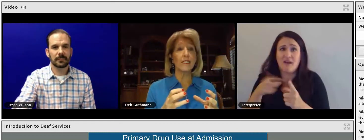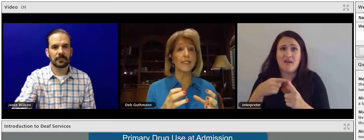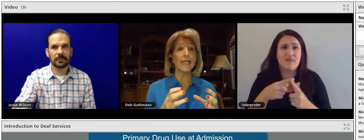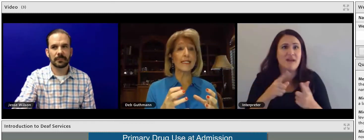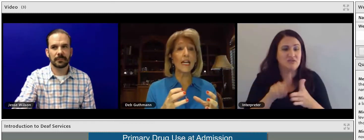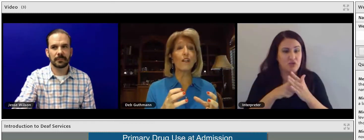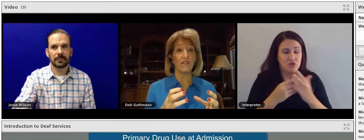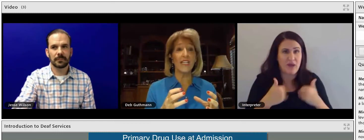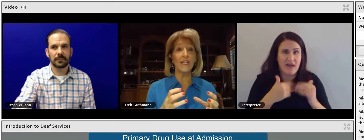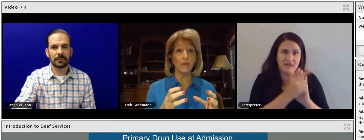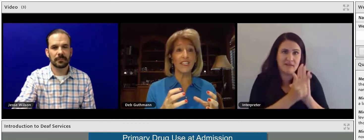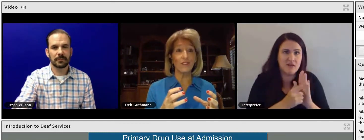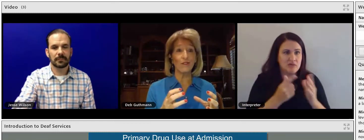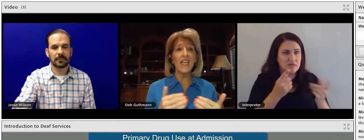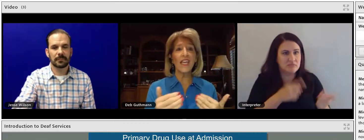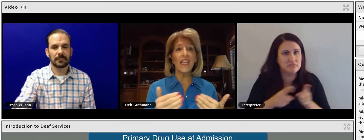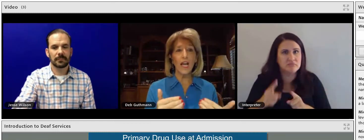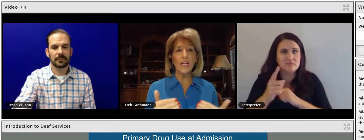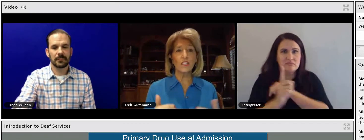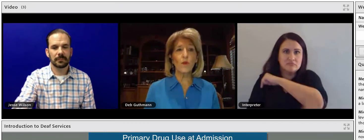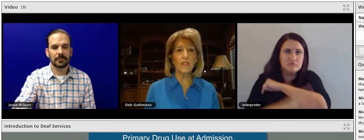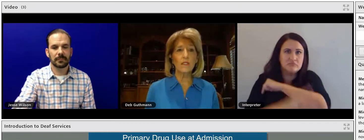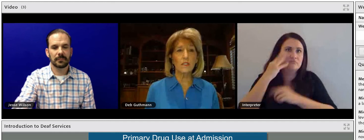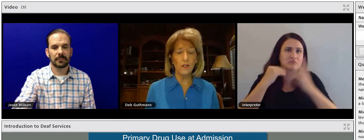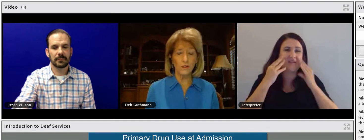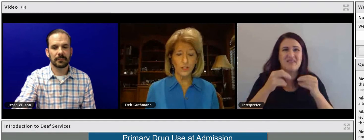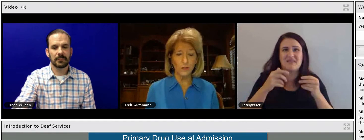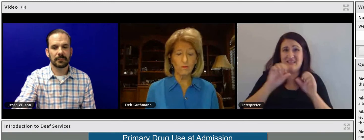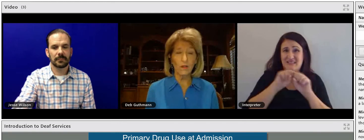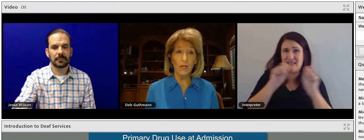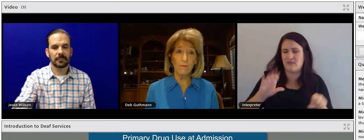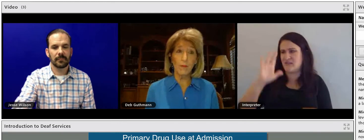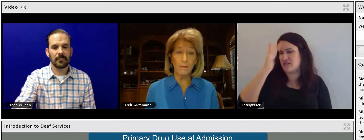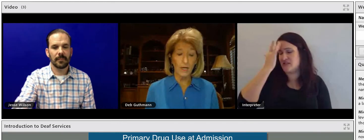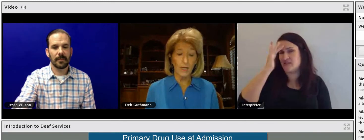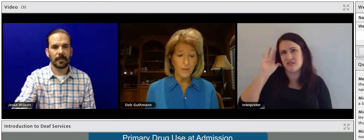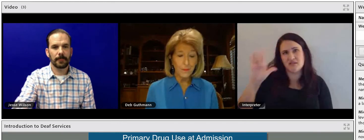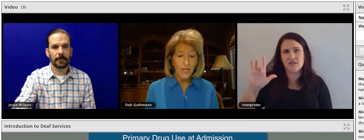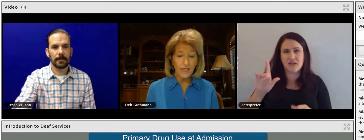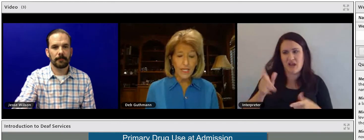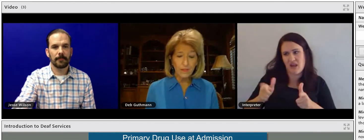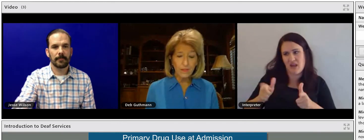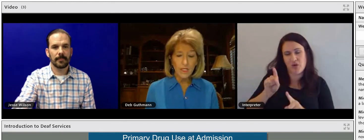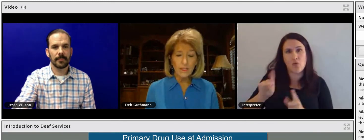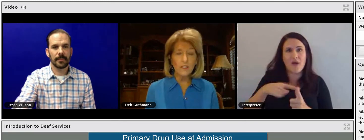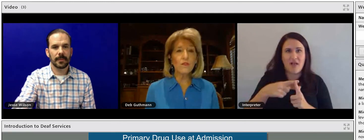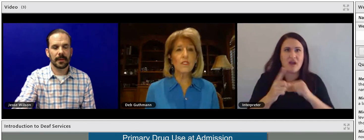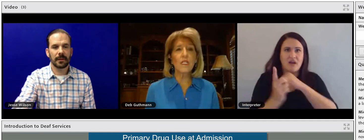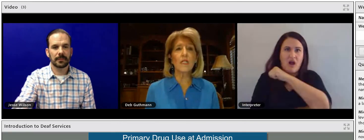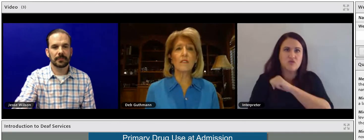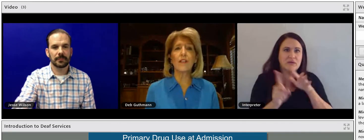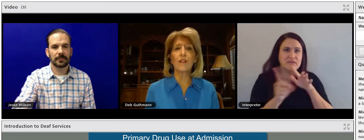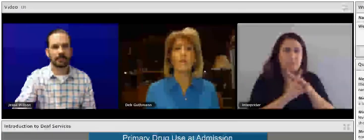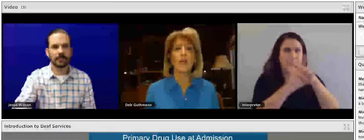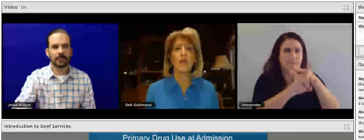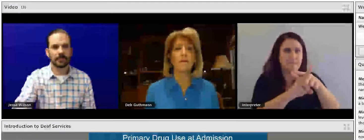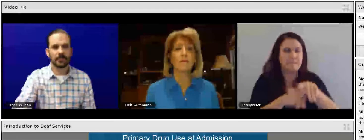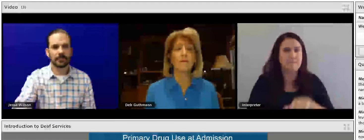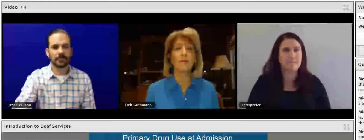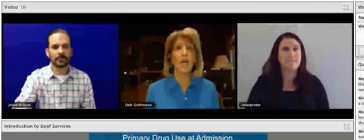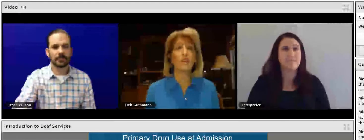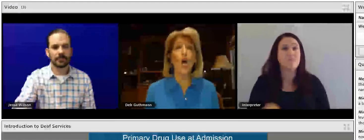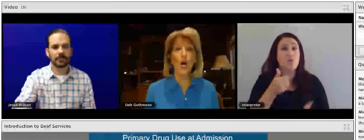The system is starting to get tired of enabling you, and consequences start to pop up. The other thing that's interesting